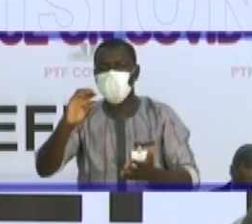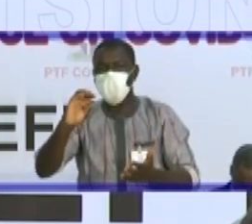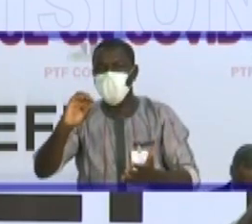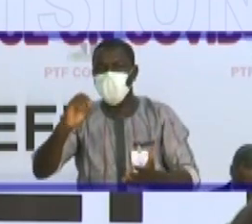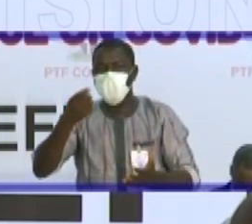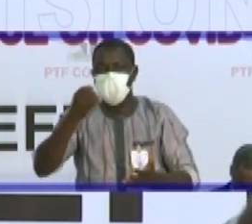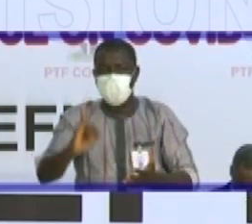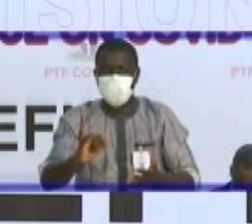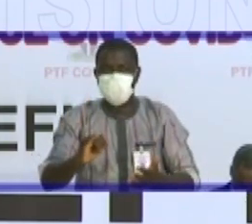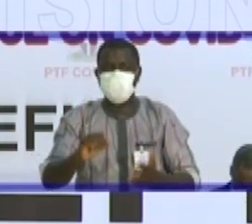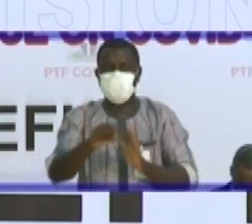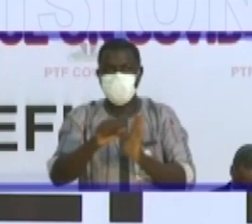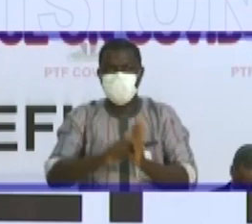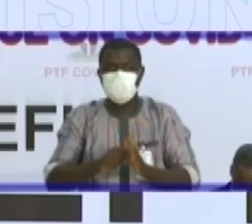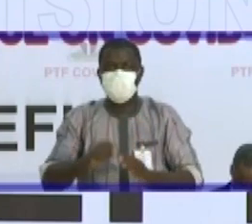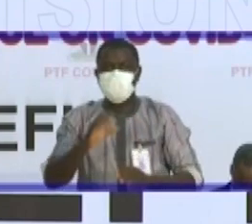news.